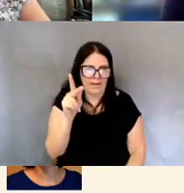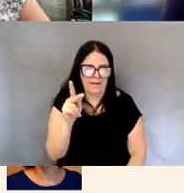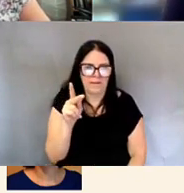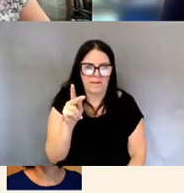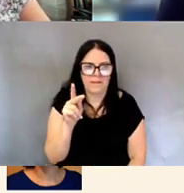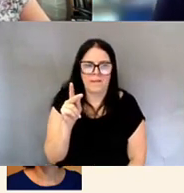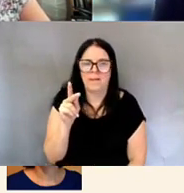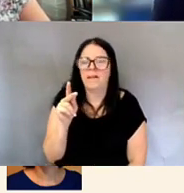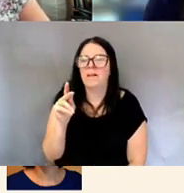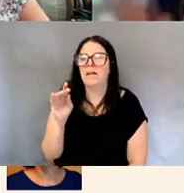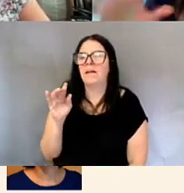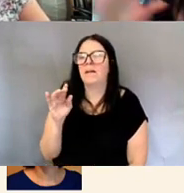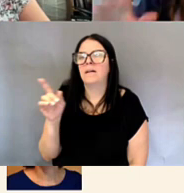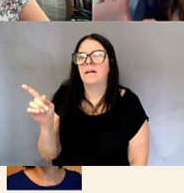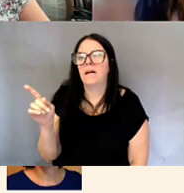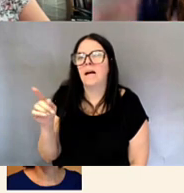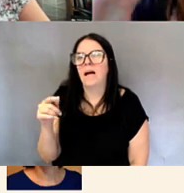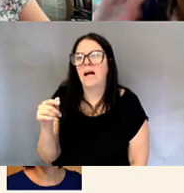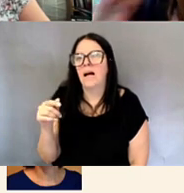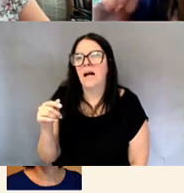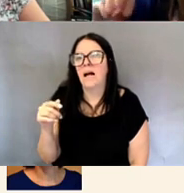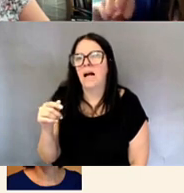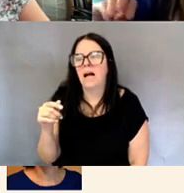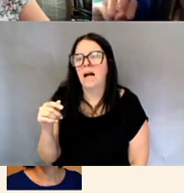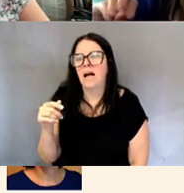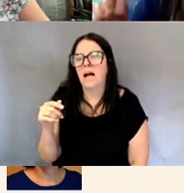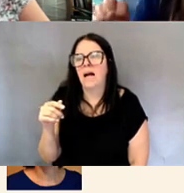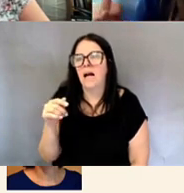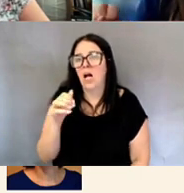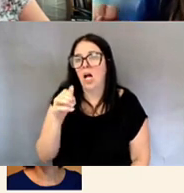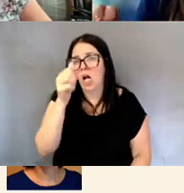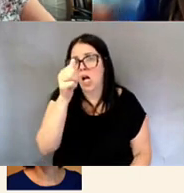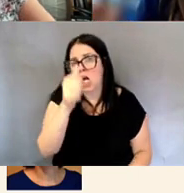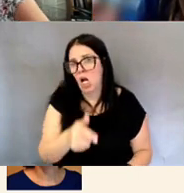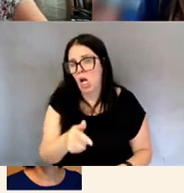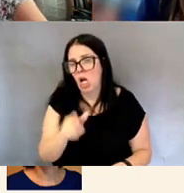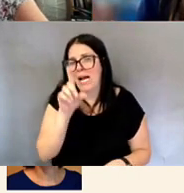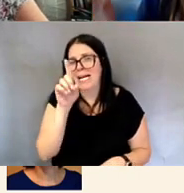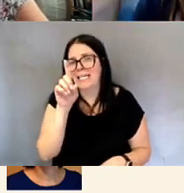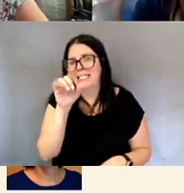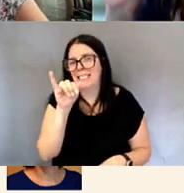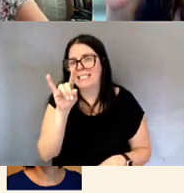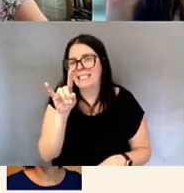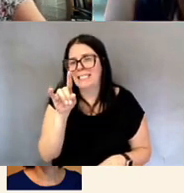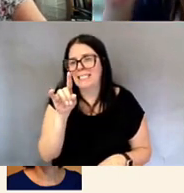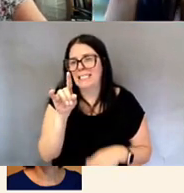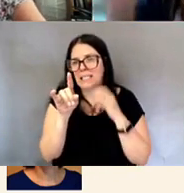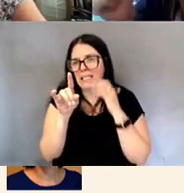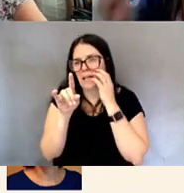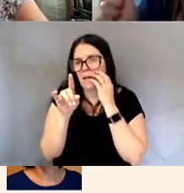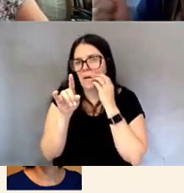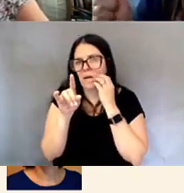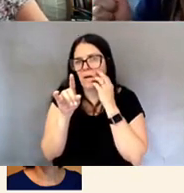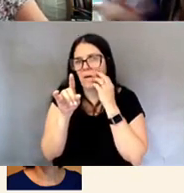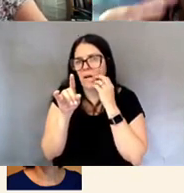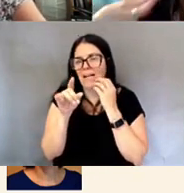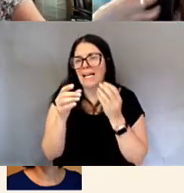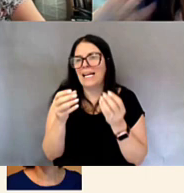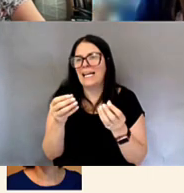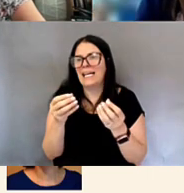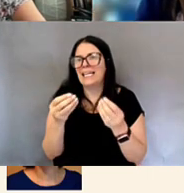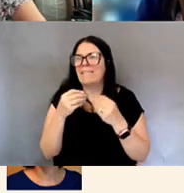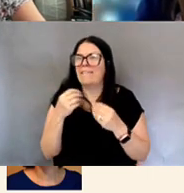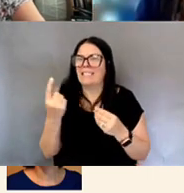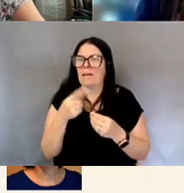Now, every one of these individuals brought something that they championed,